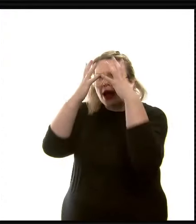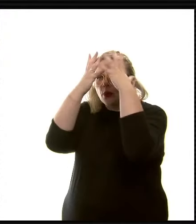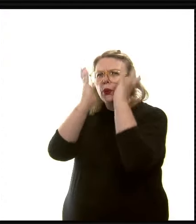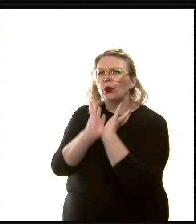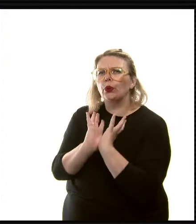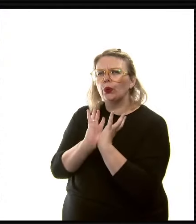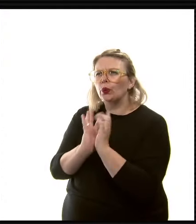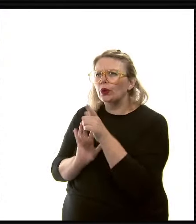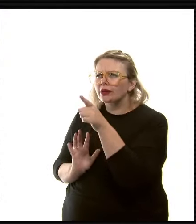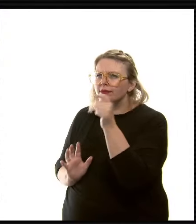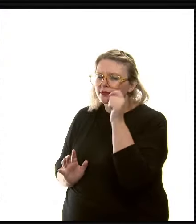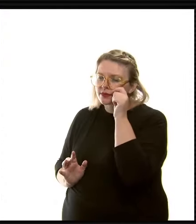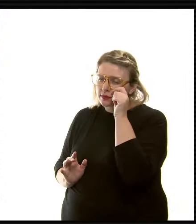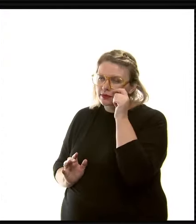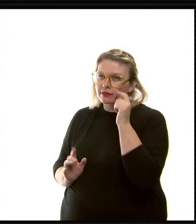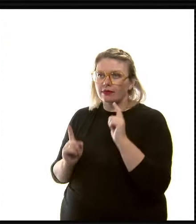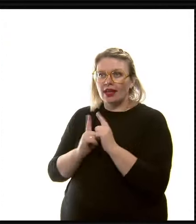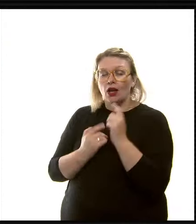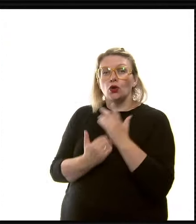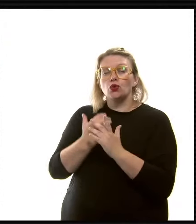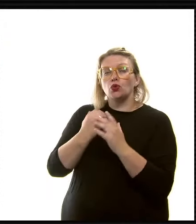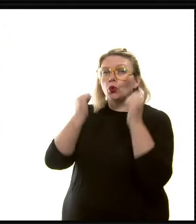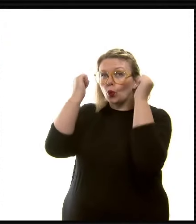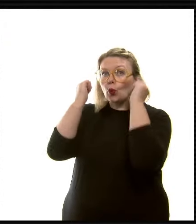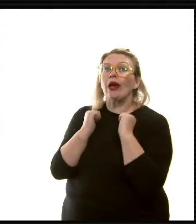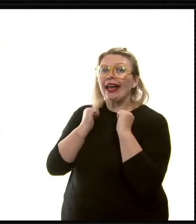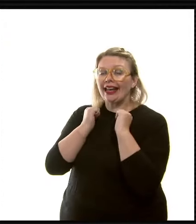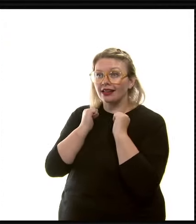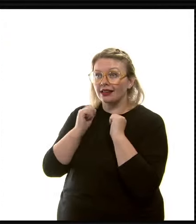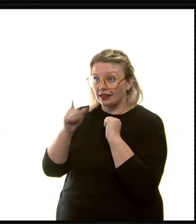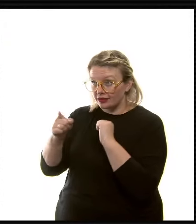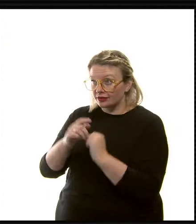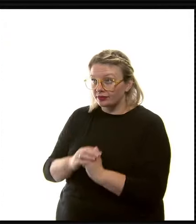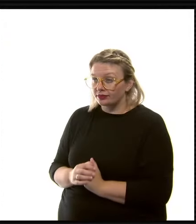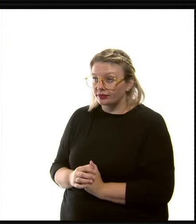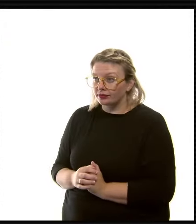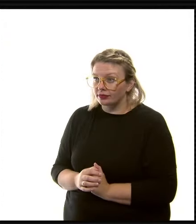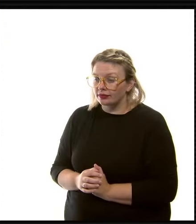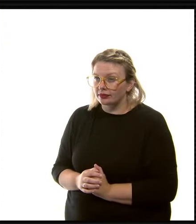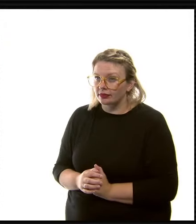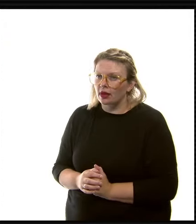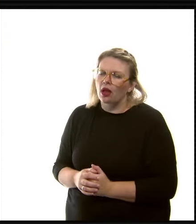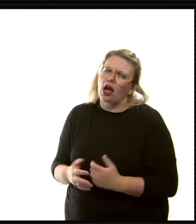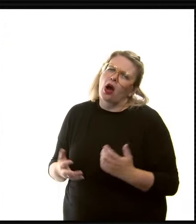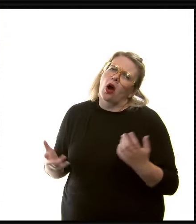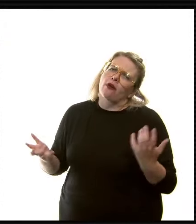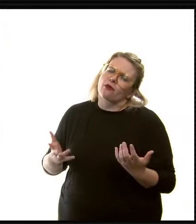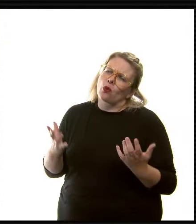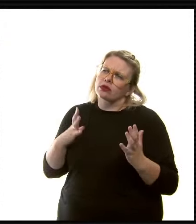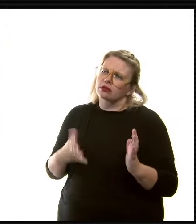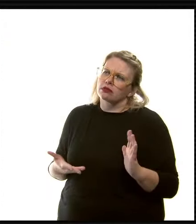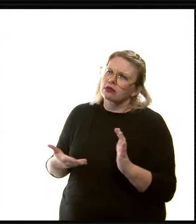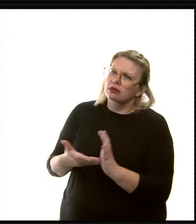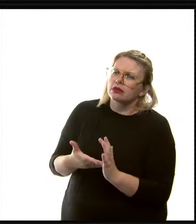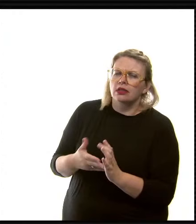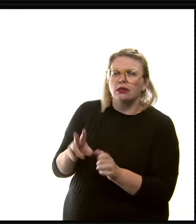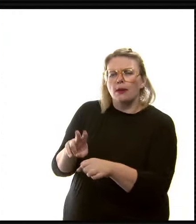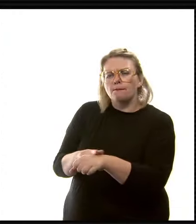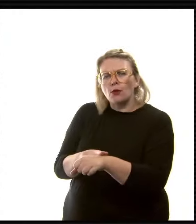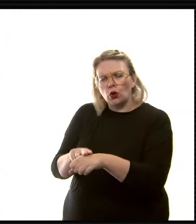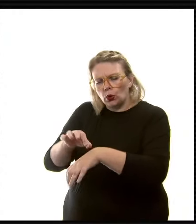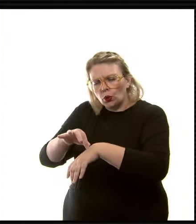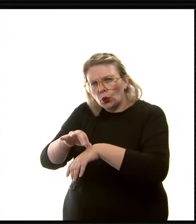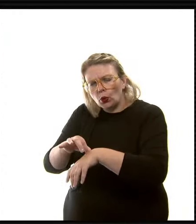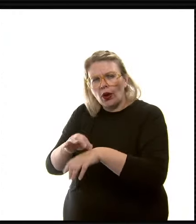Na'vi, and a new wig that has a kuru at the end. Of course, the Na'vi would not be complete without the iconic blue skin and